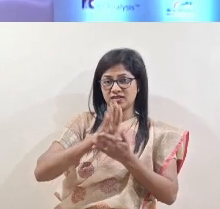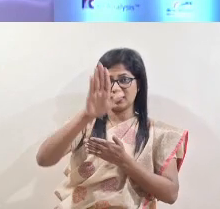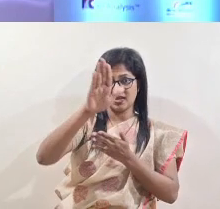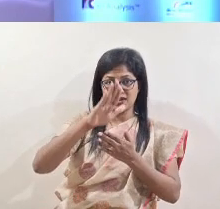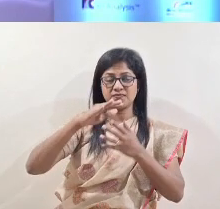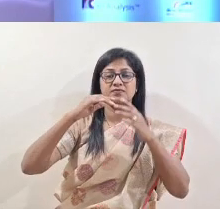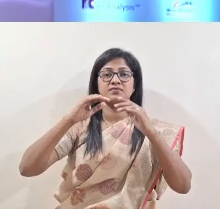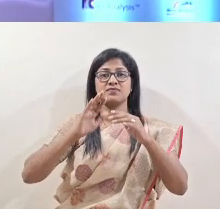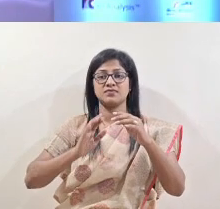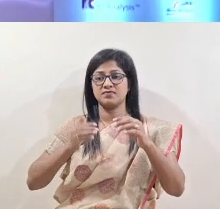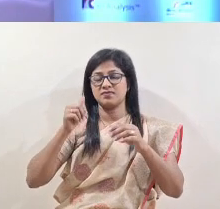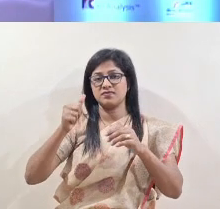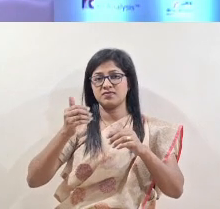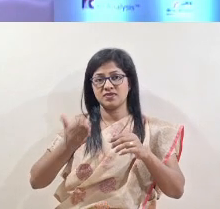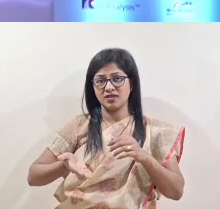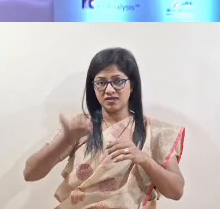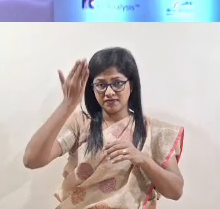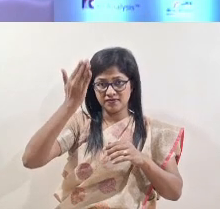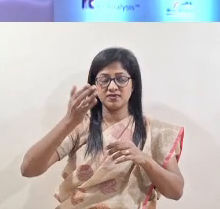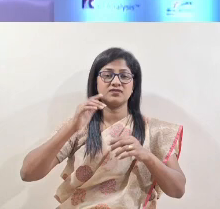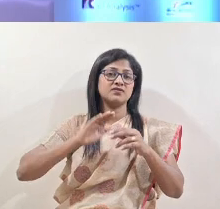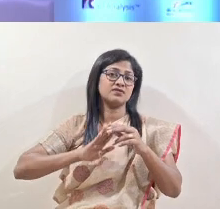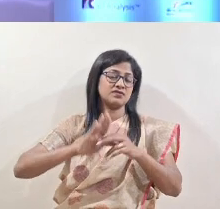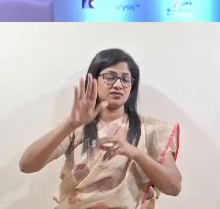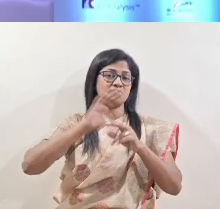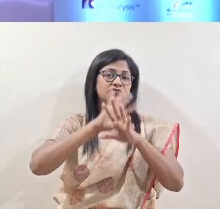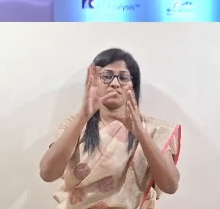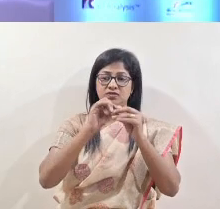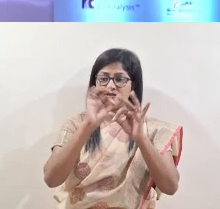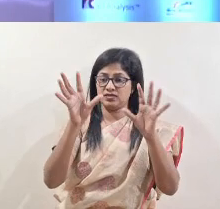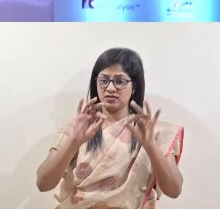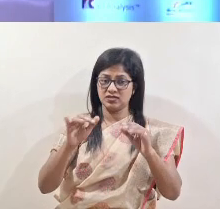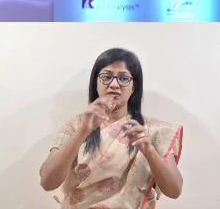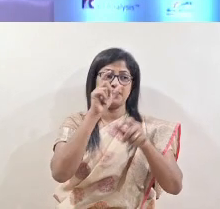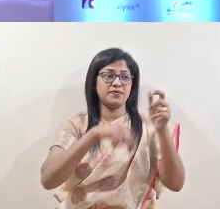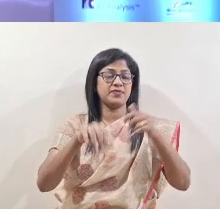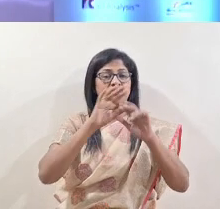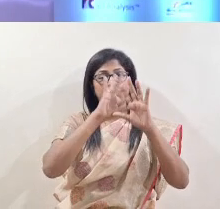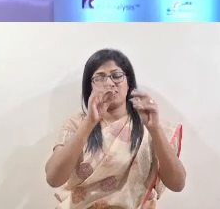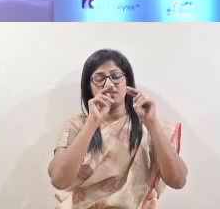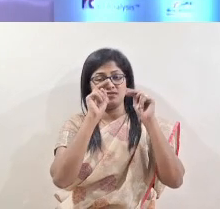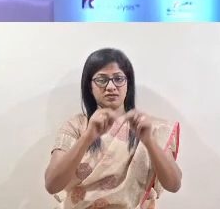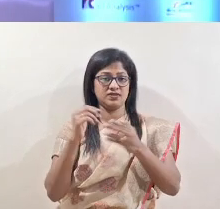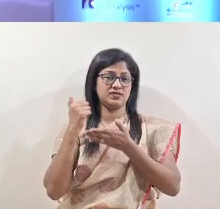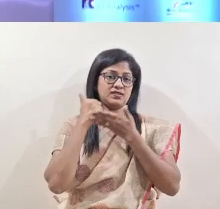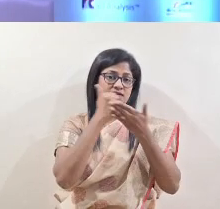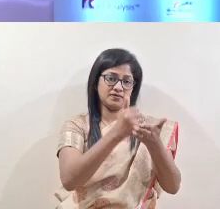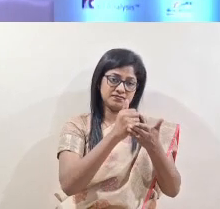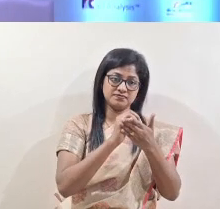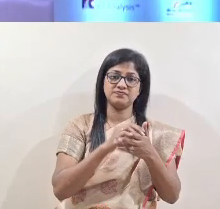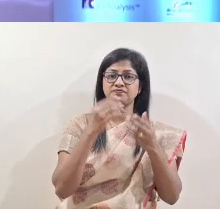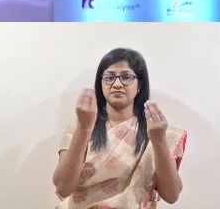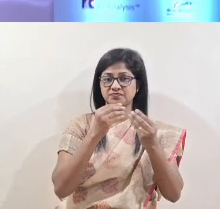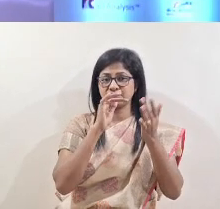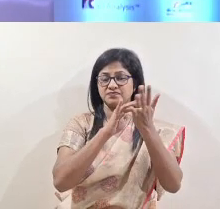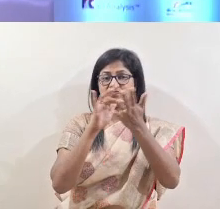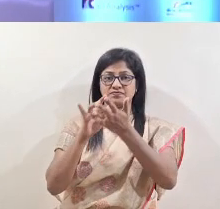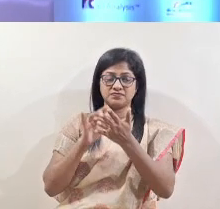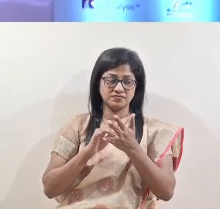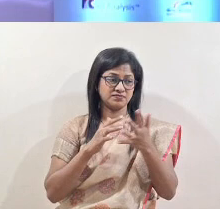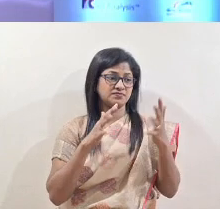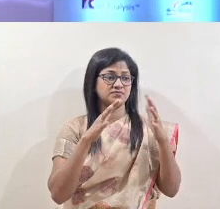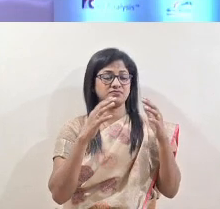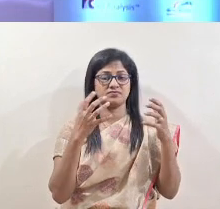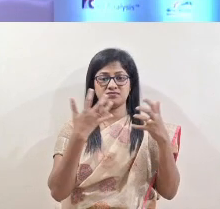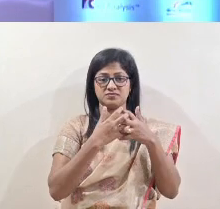accessible features are in place to need the cater all pedestrians. Here some site specific recommendations